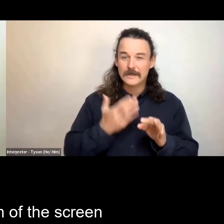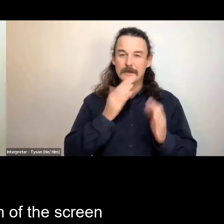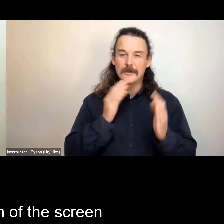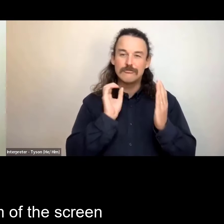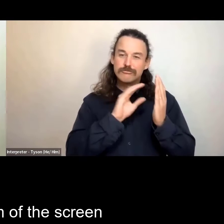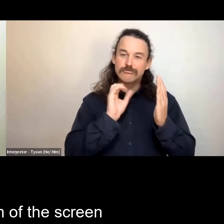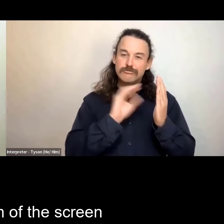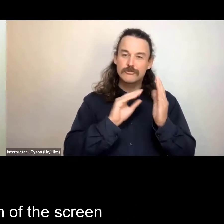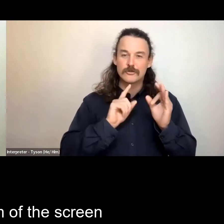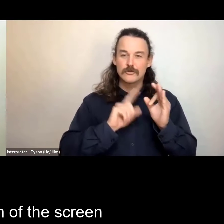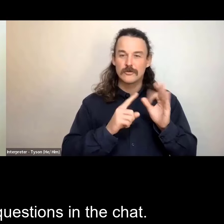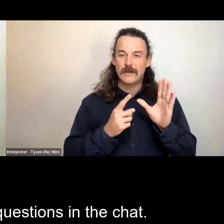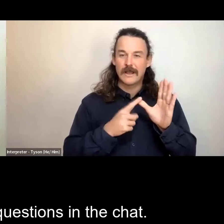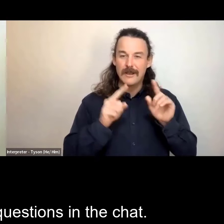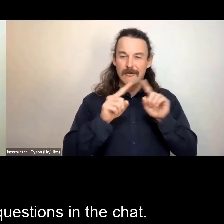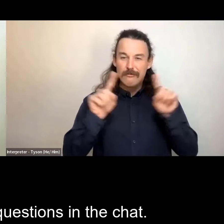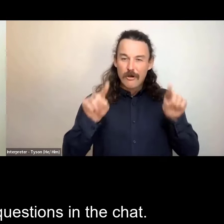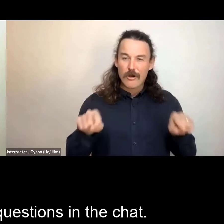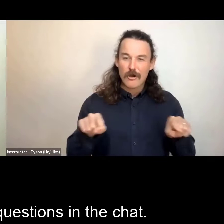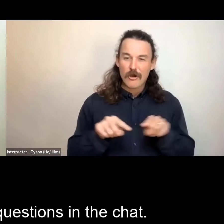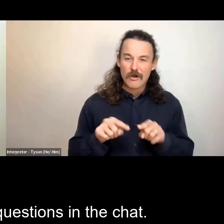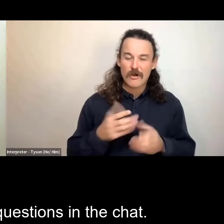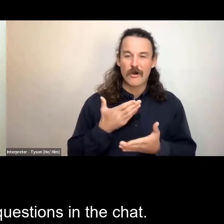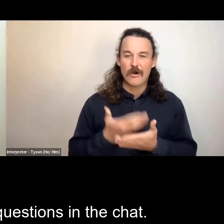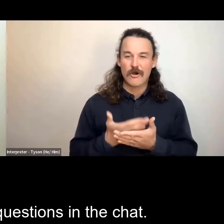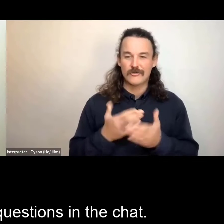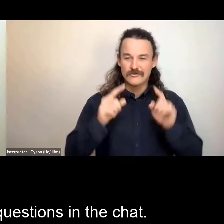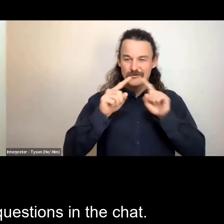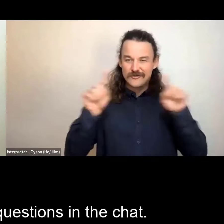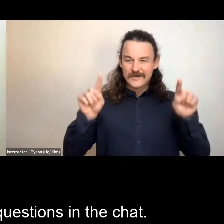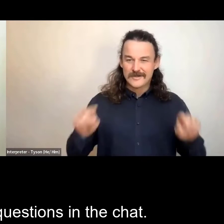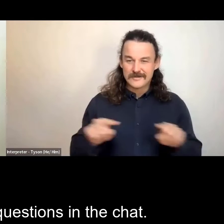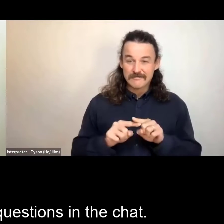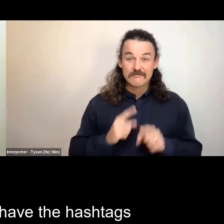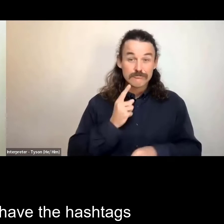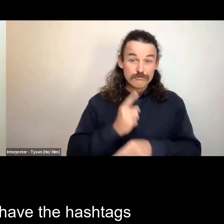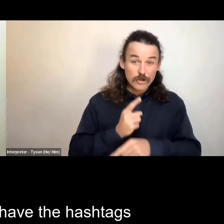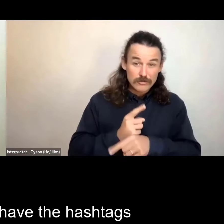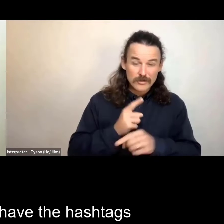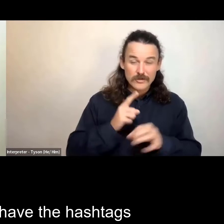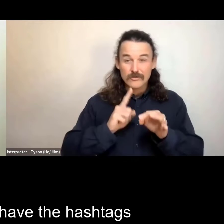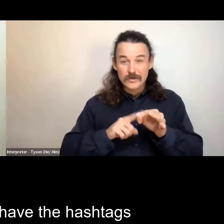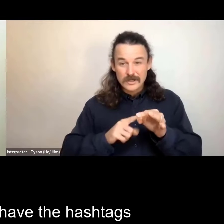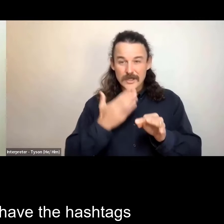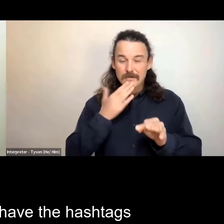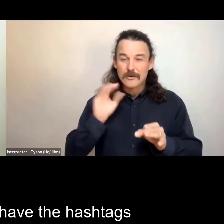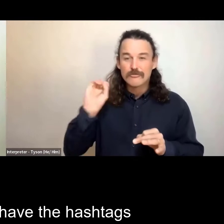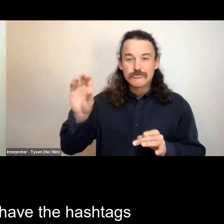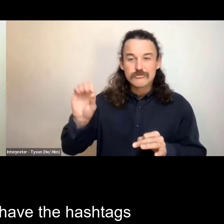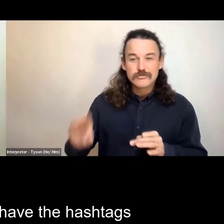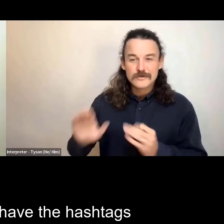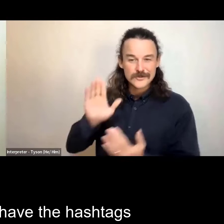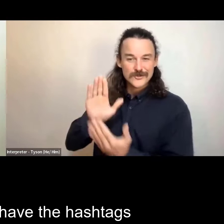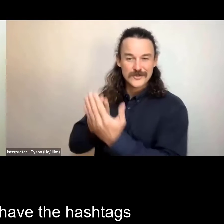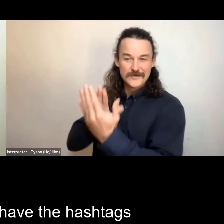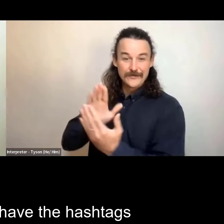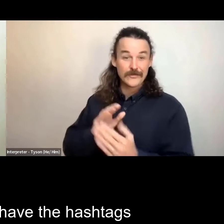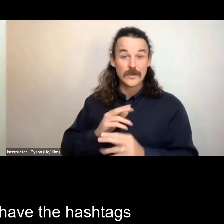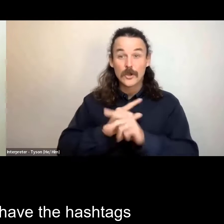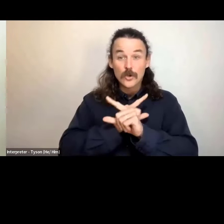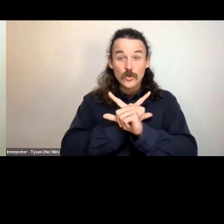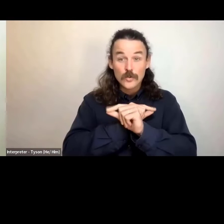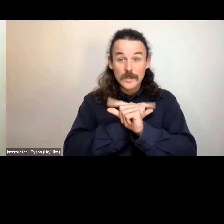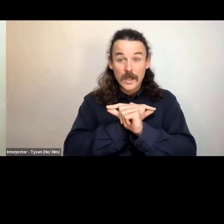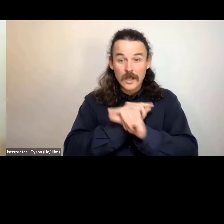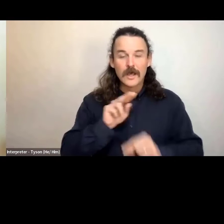at the bottom of the screen and comments or questions in the chat. If you tweet, we have the